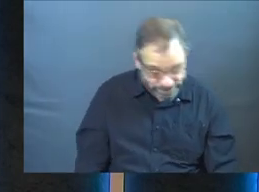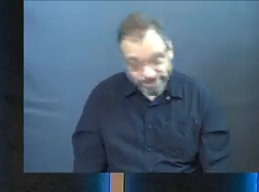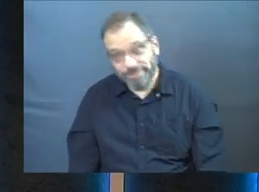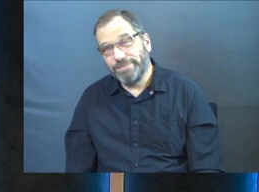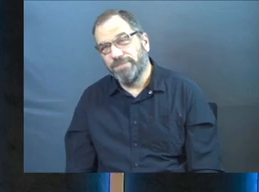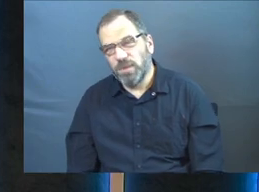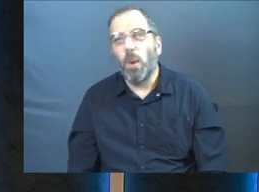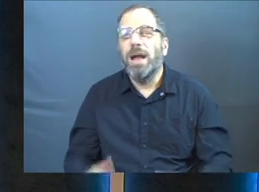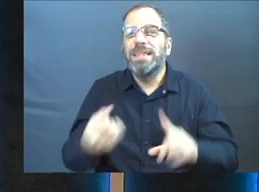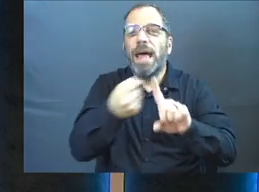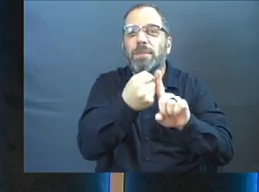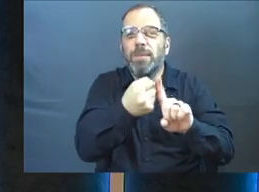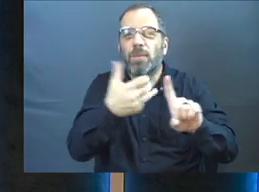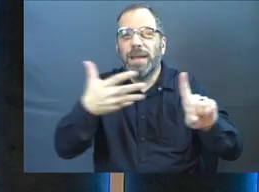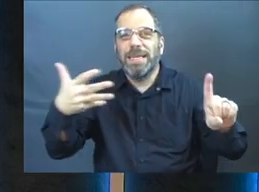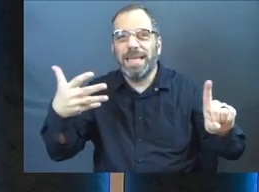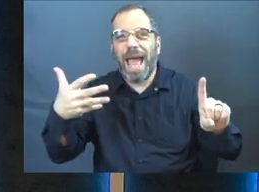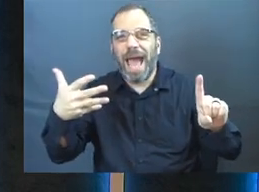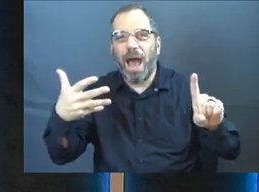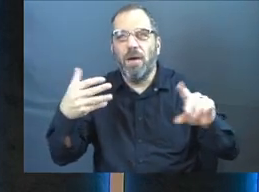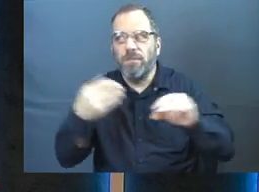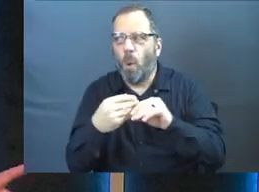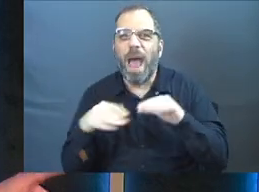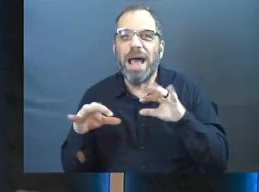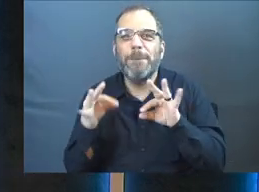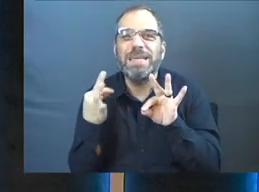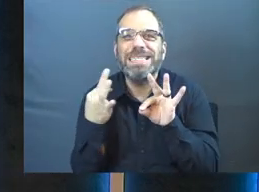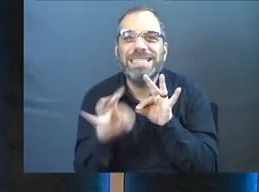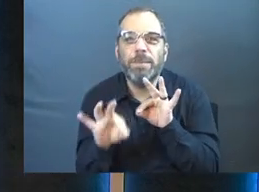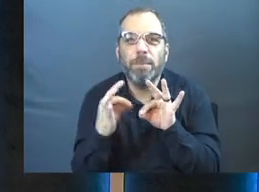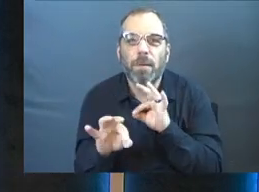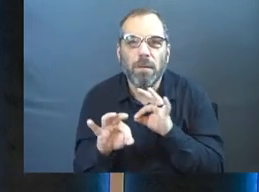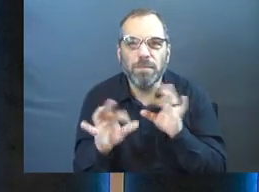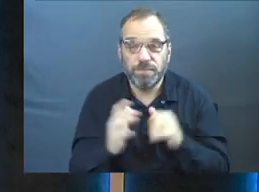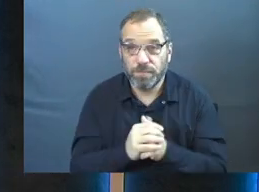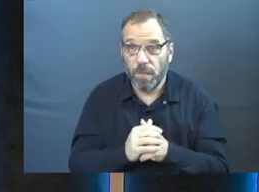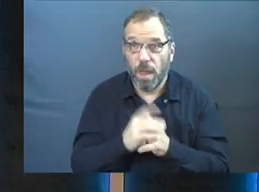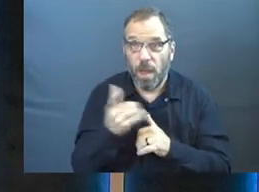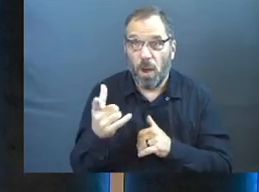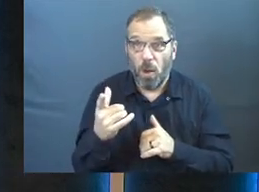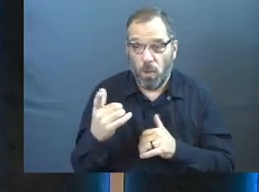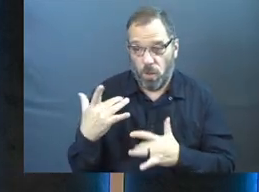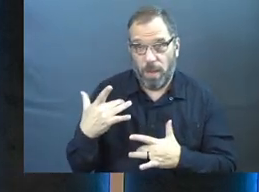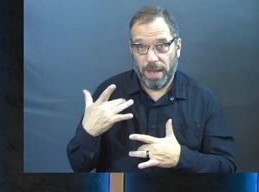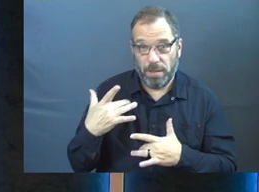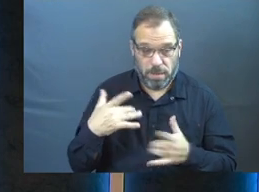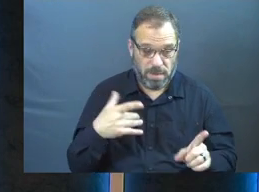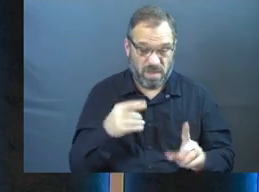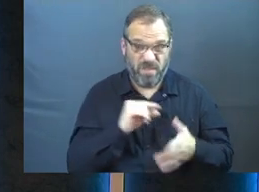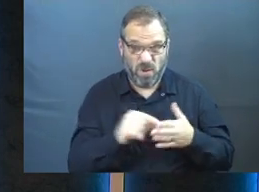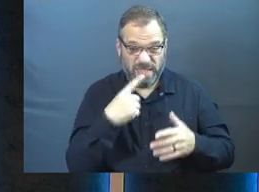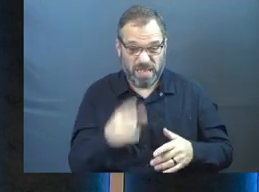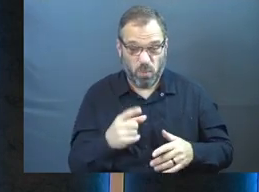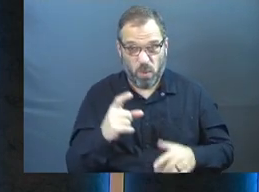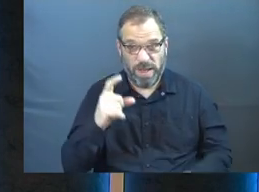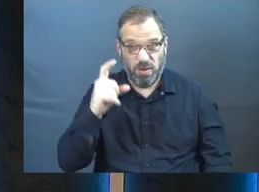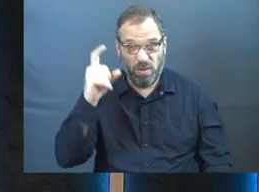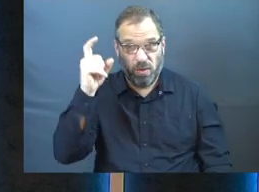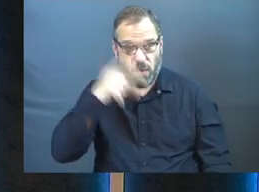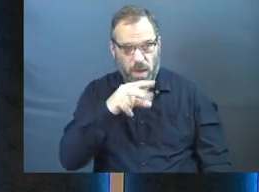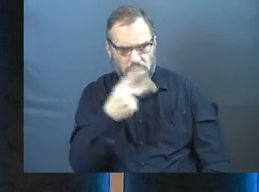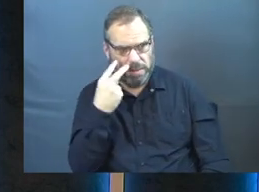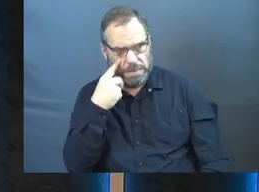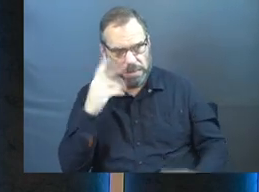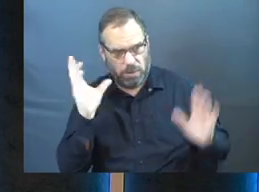So let me break it down even more grade school for us. When you're sensible, the verse says, you're going to see